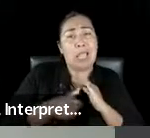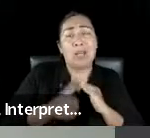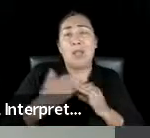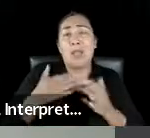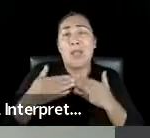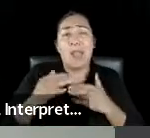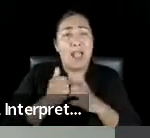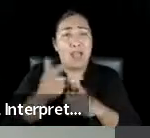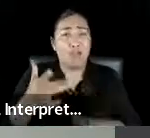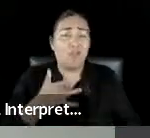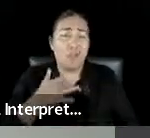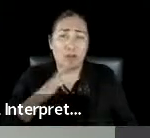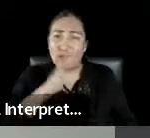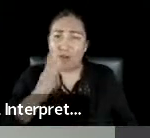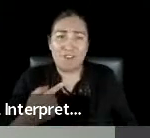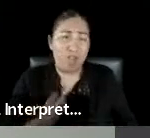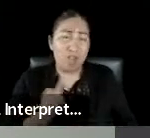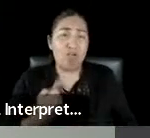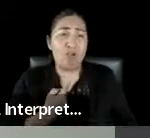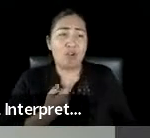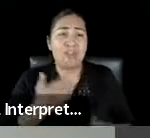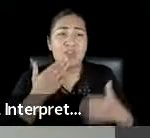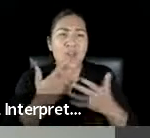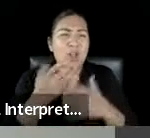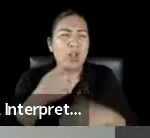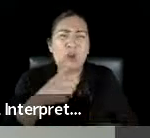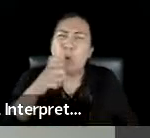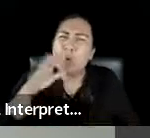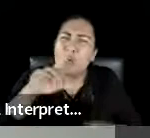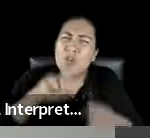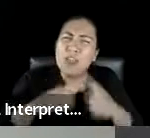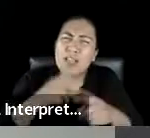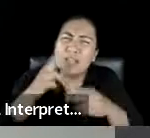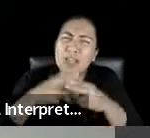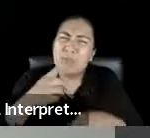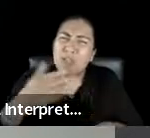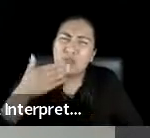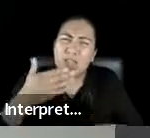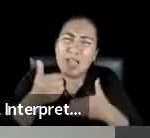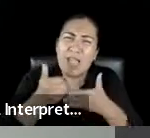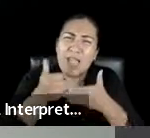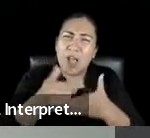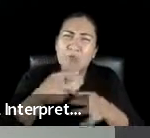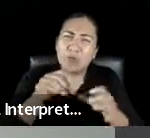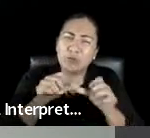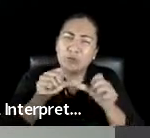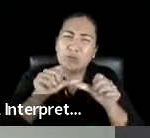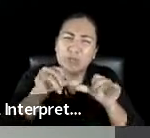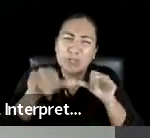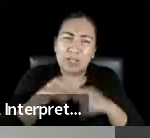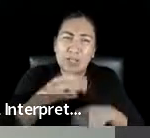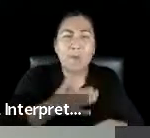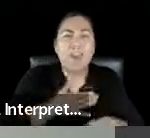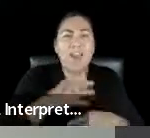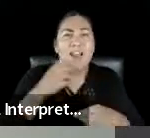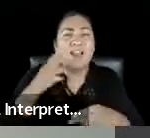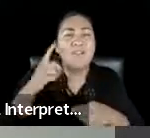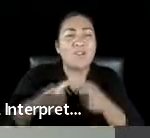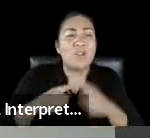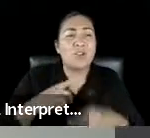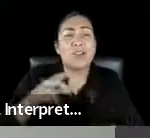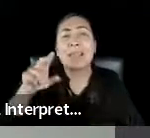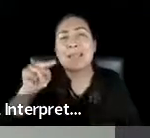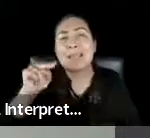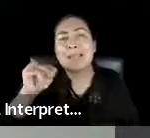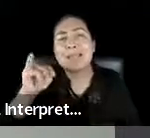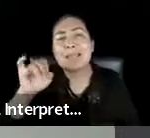much. What was your friend's name that you thanked just then about helping you stick around? My friend Neo. Neo.